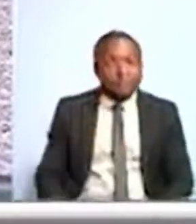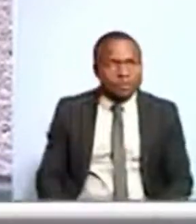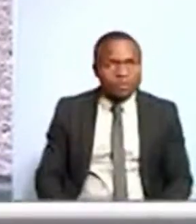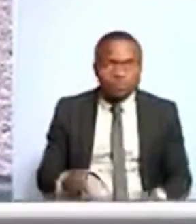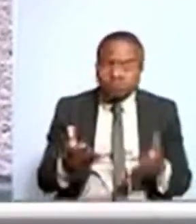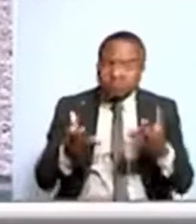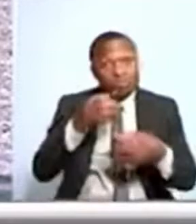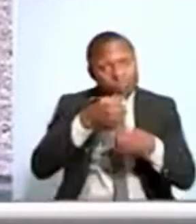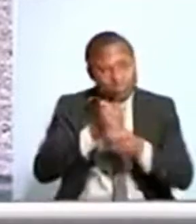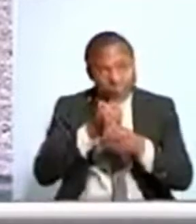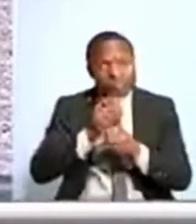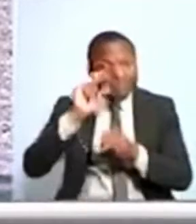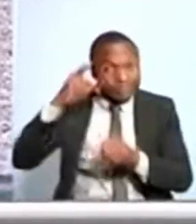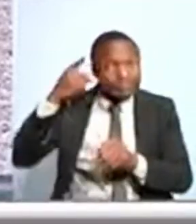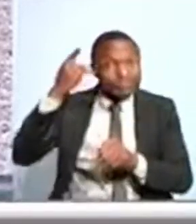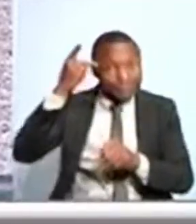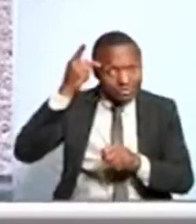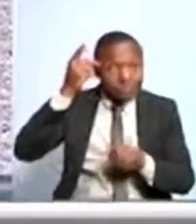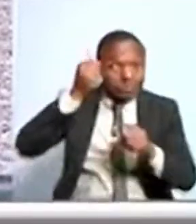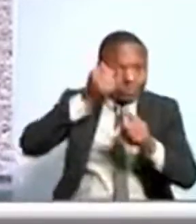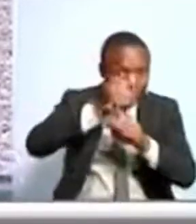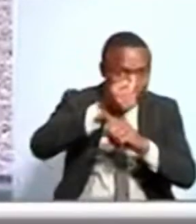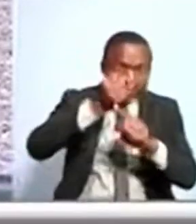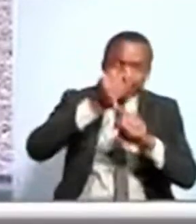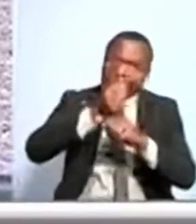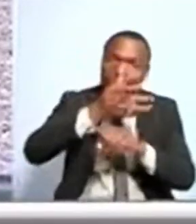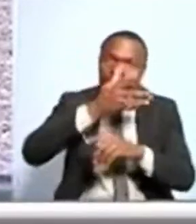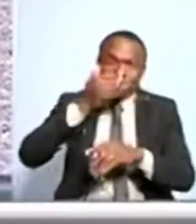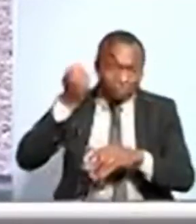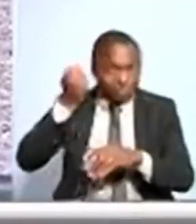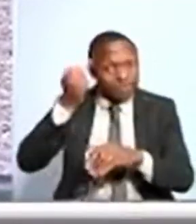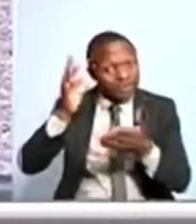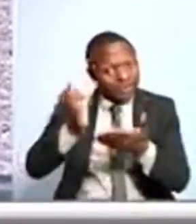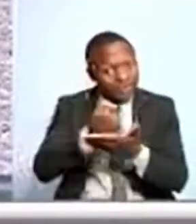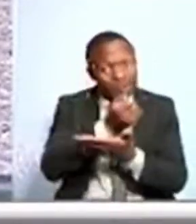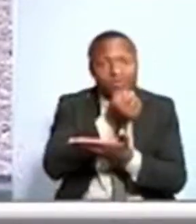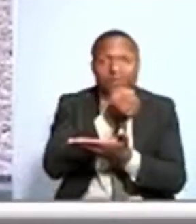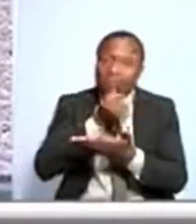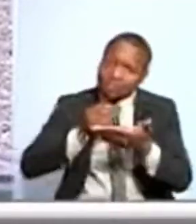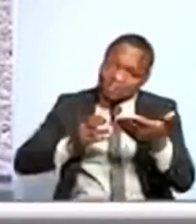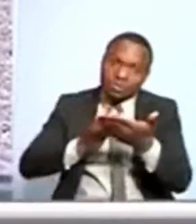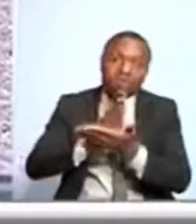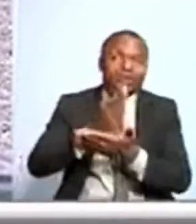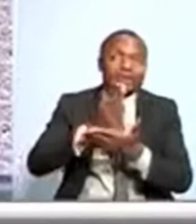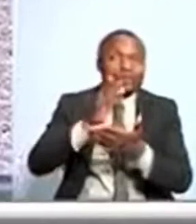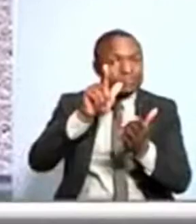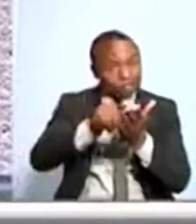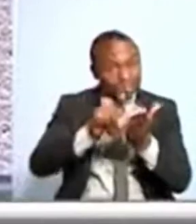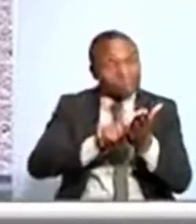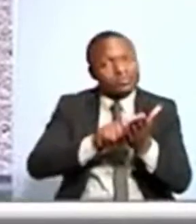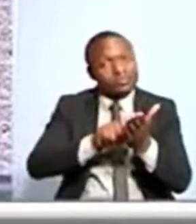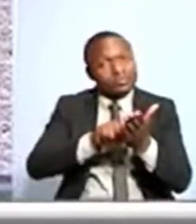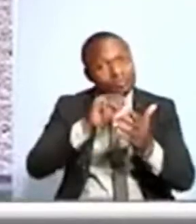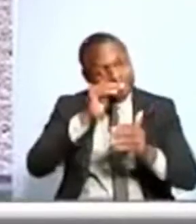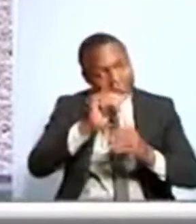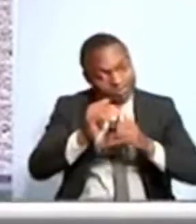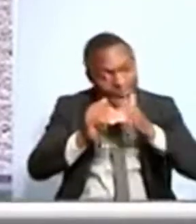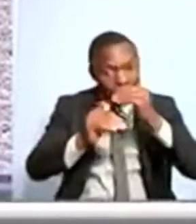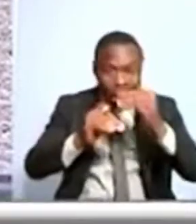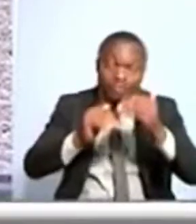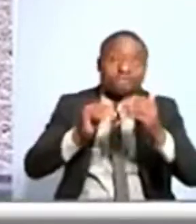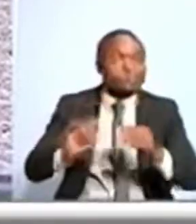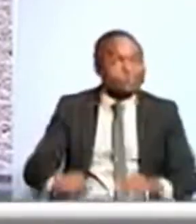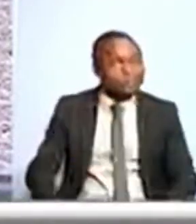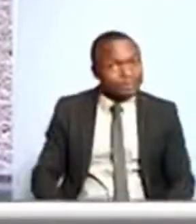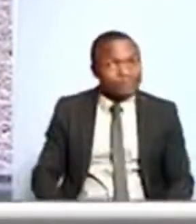political fight, it's better we take corrective judicial processes to prove that,